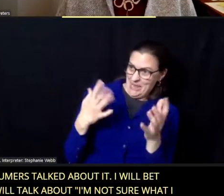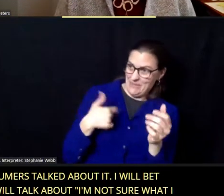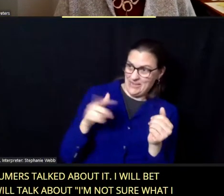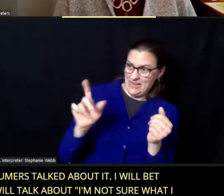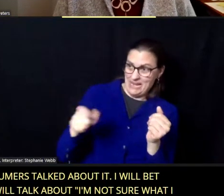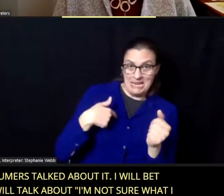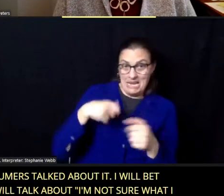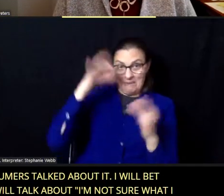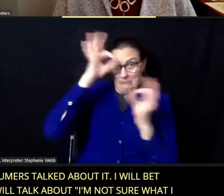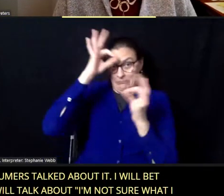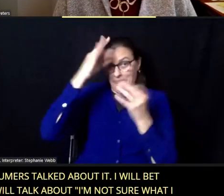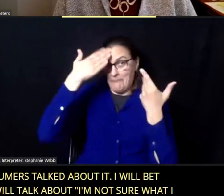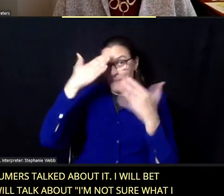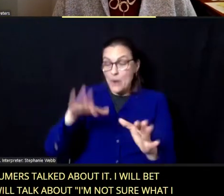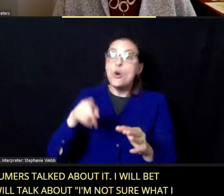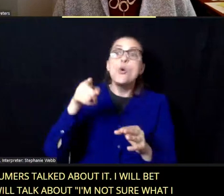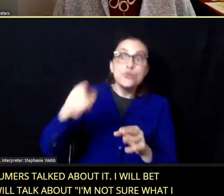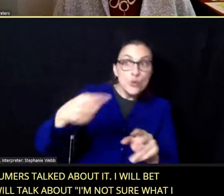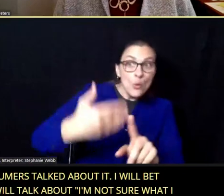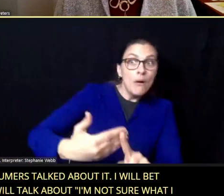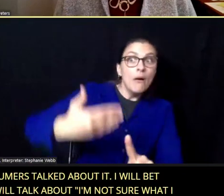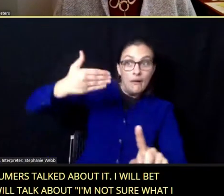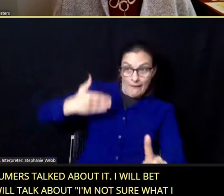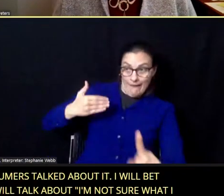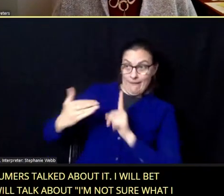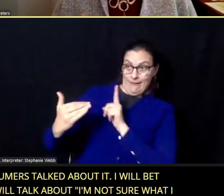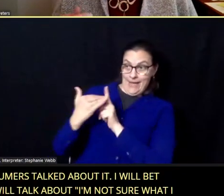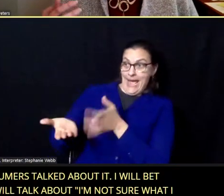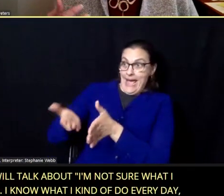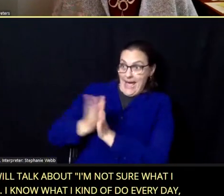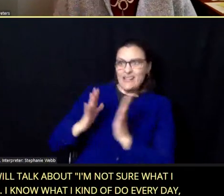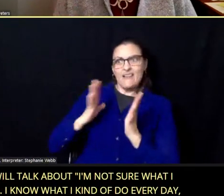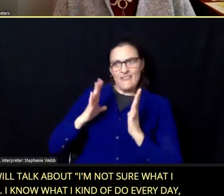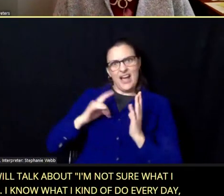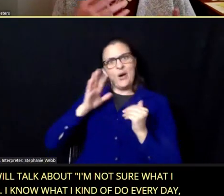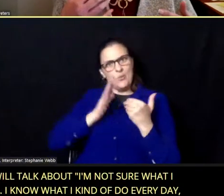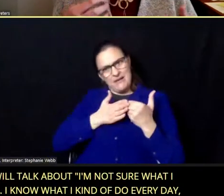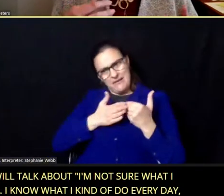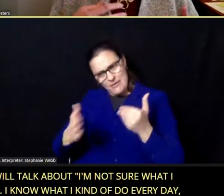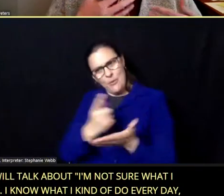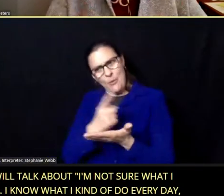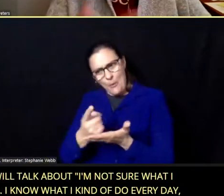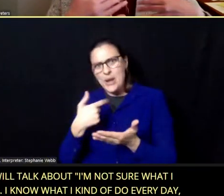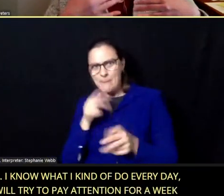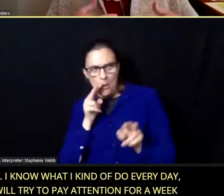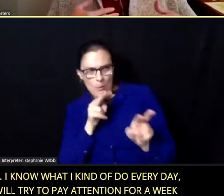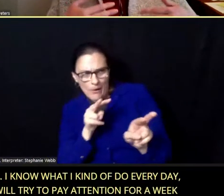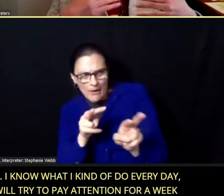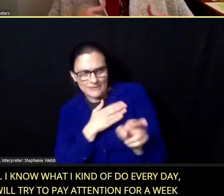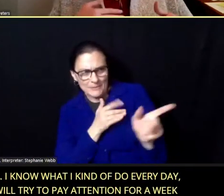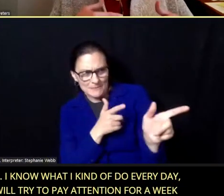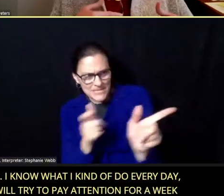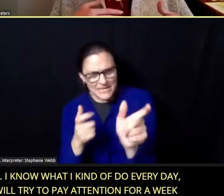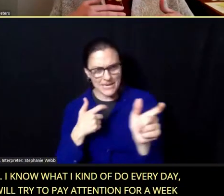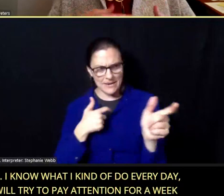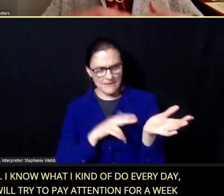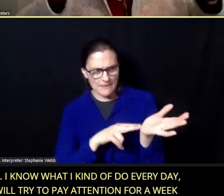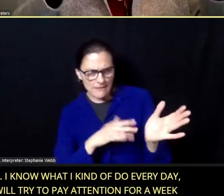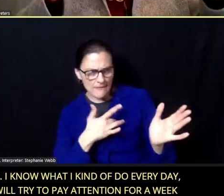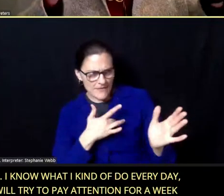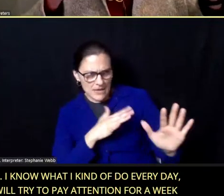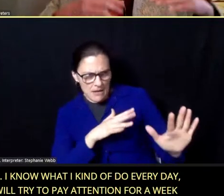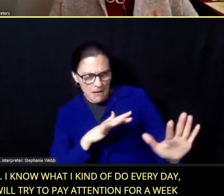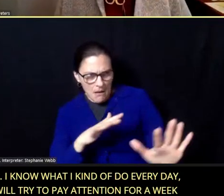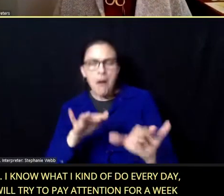really have a better idea of what it is that I do. And then, you know, if they could, you know, and then you need to tell me what the benchmark is. Like,